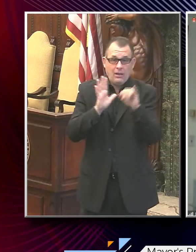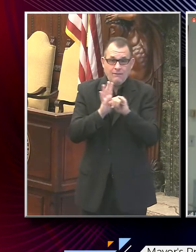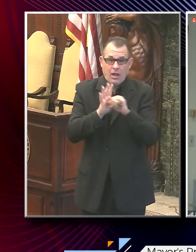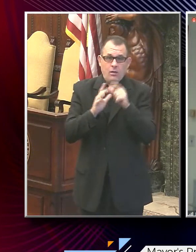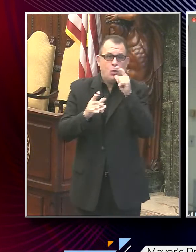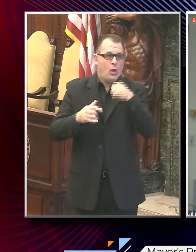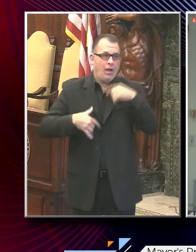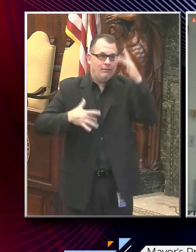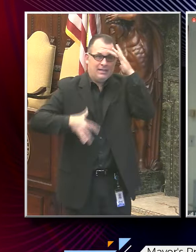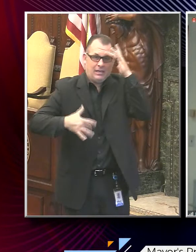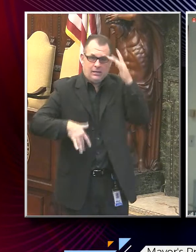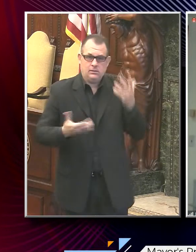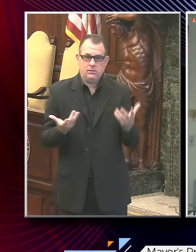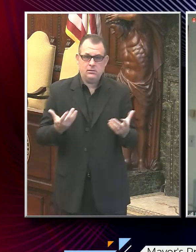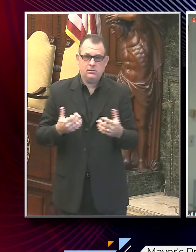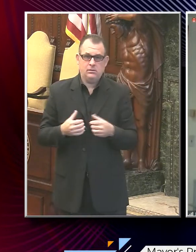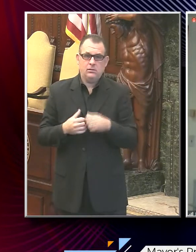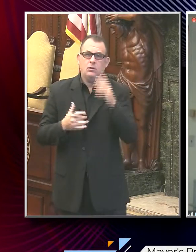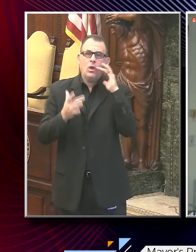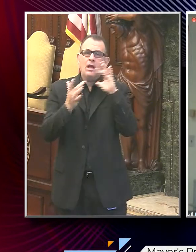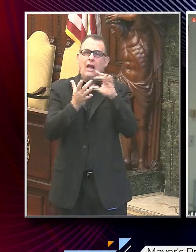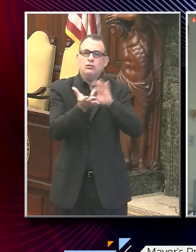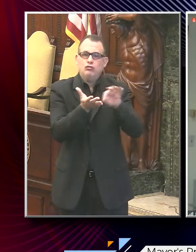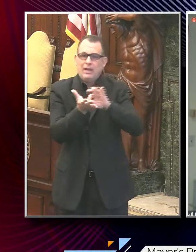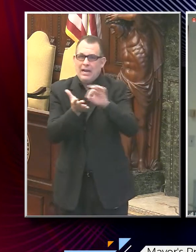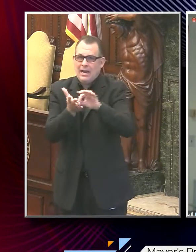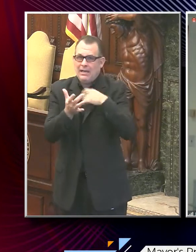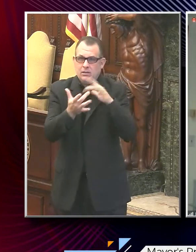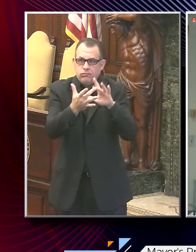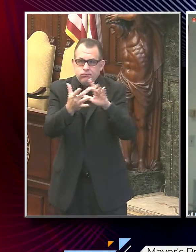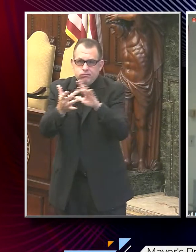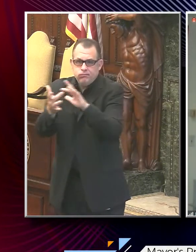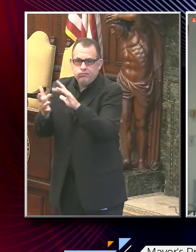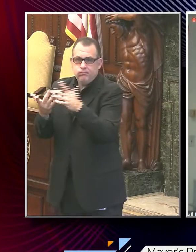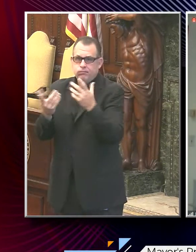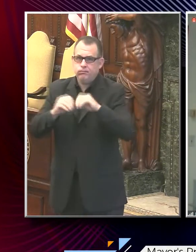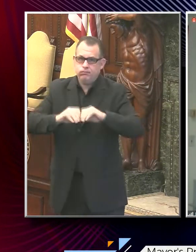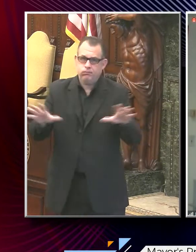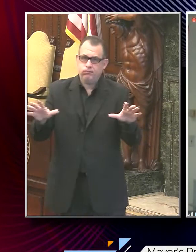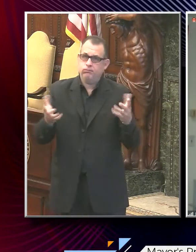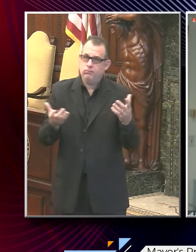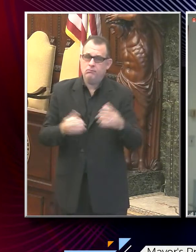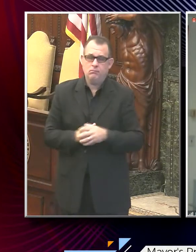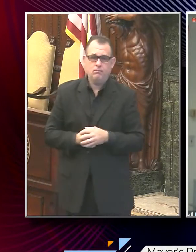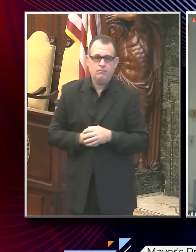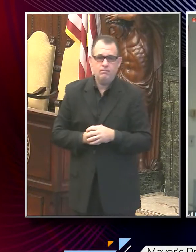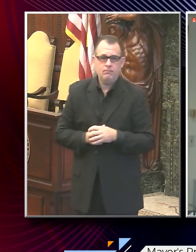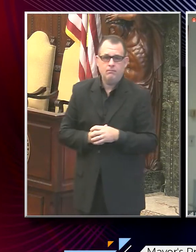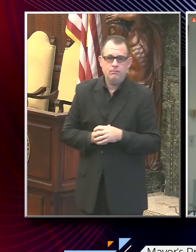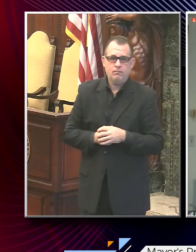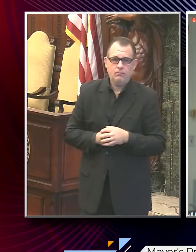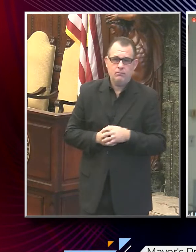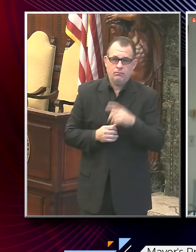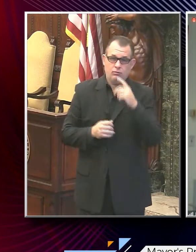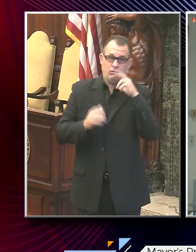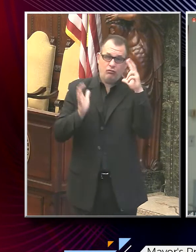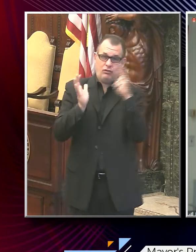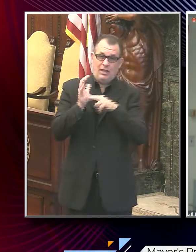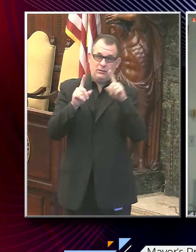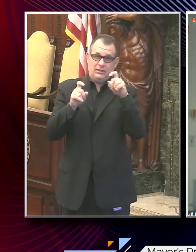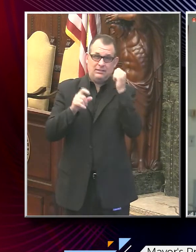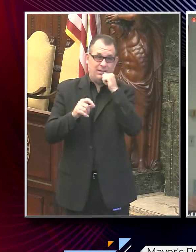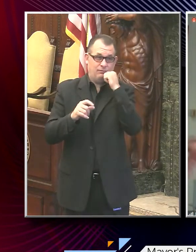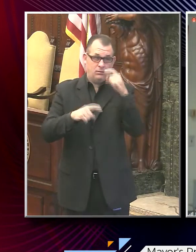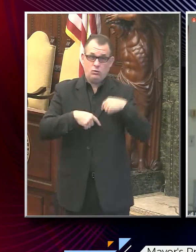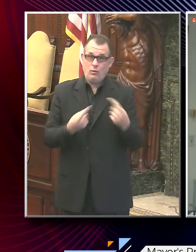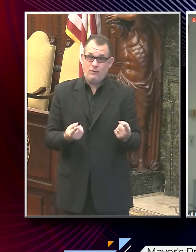do contact tracing and stop the chain of transmission. Now in the city, we're doing about 3,000 tests per day. I just want to remind people that our goal